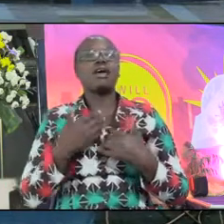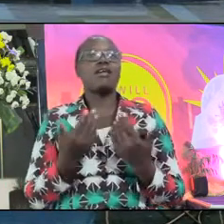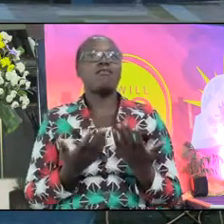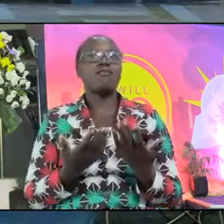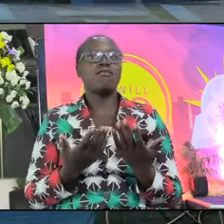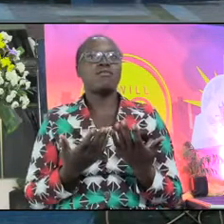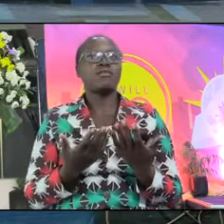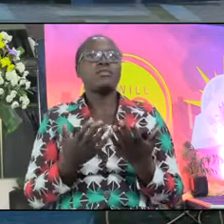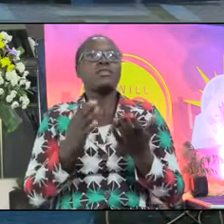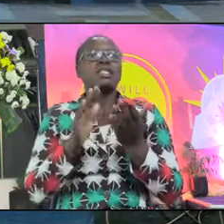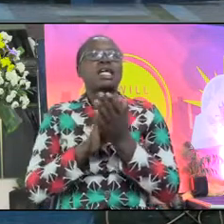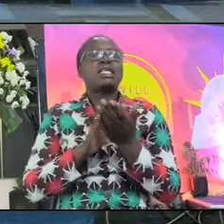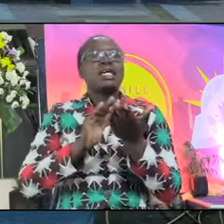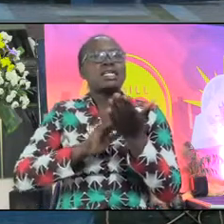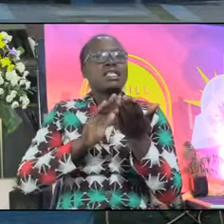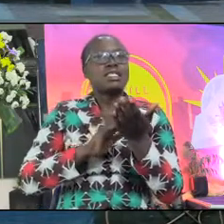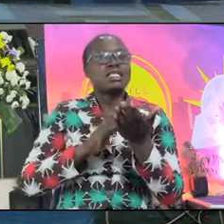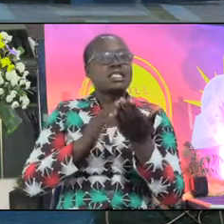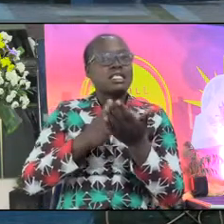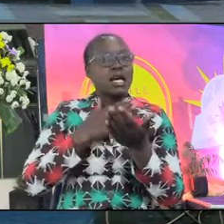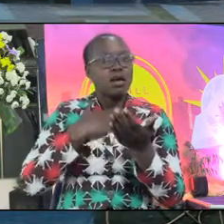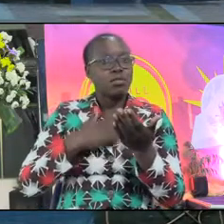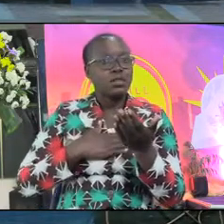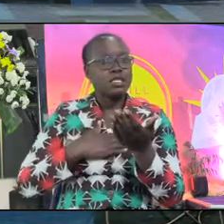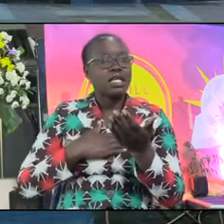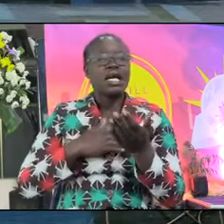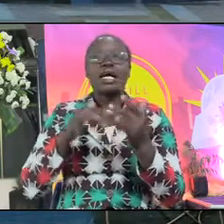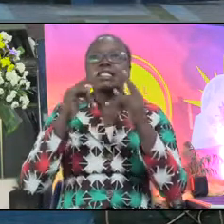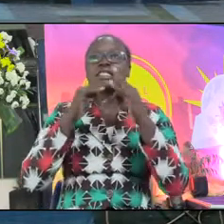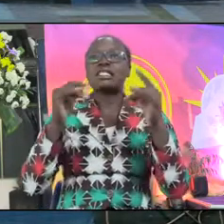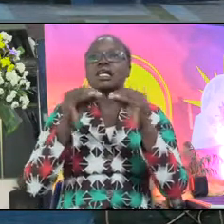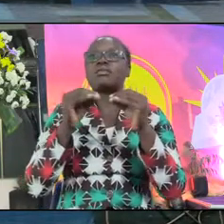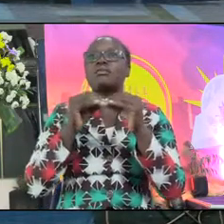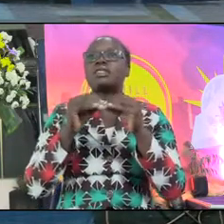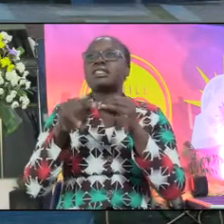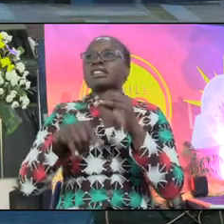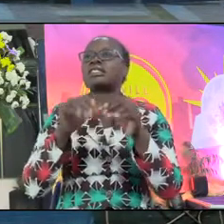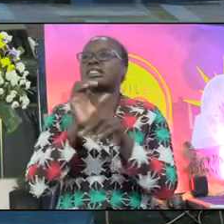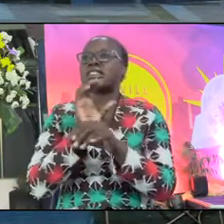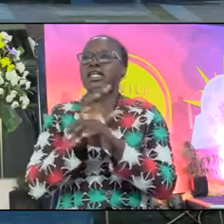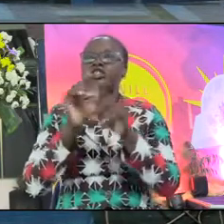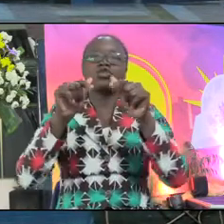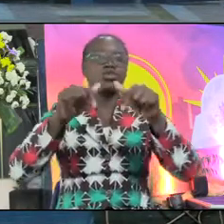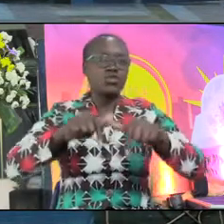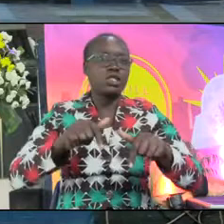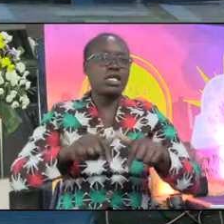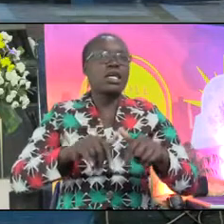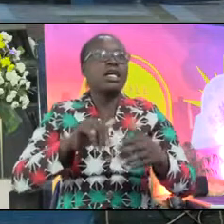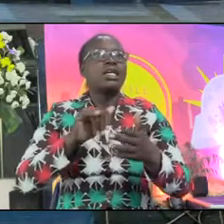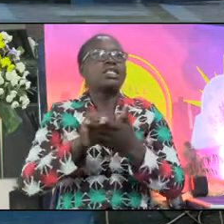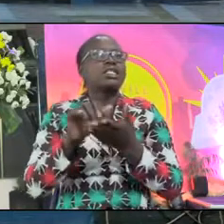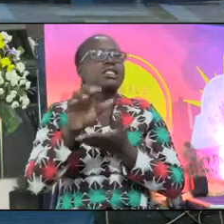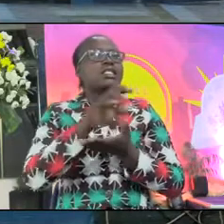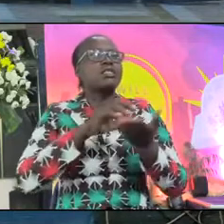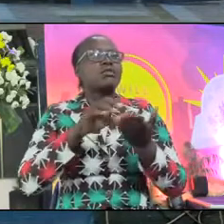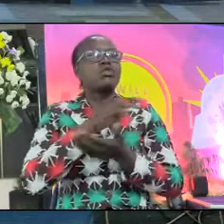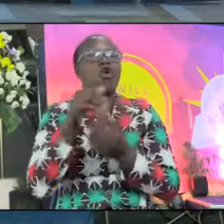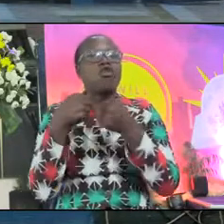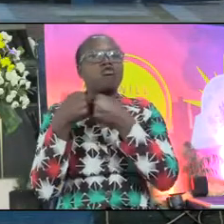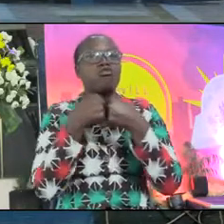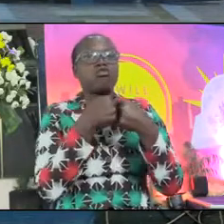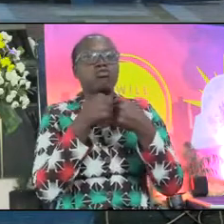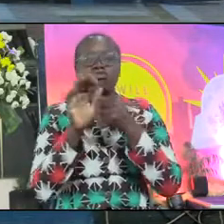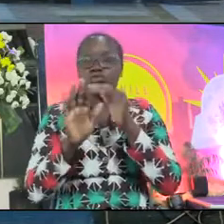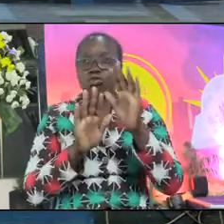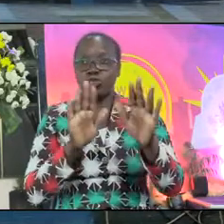I need to tell somebody at this camp meeting in this church today that in the midst of your